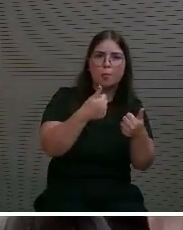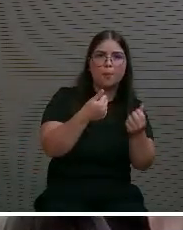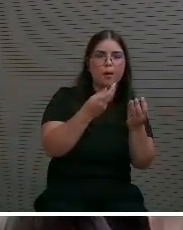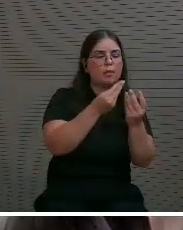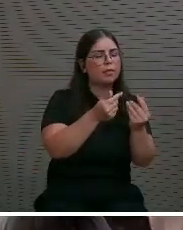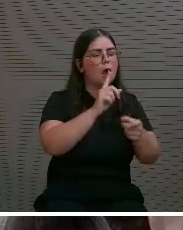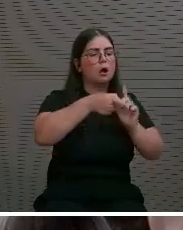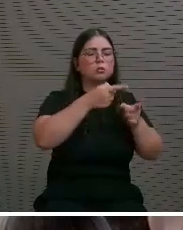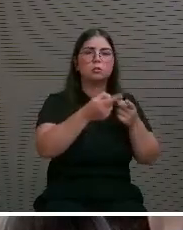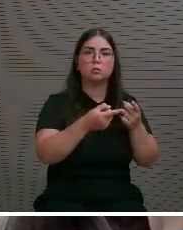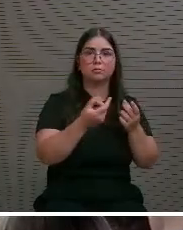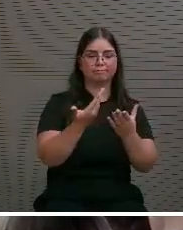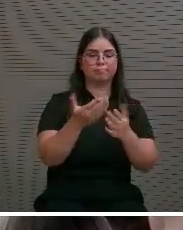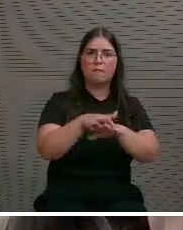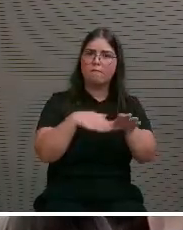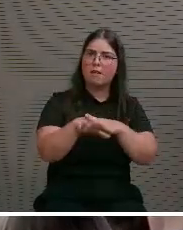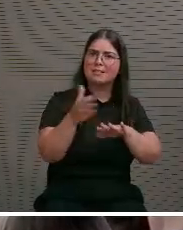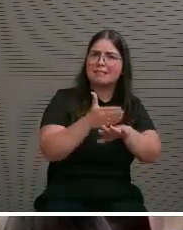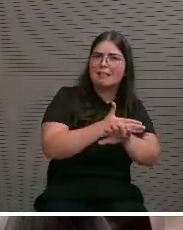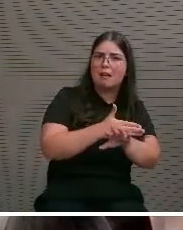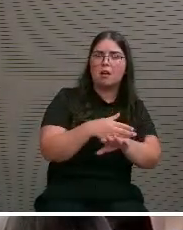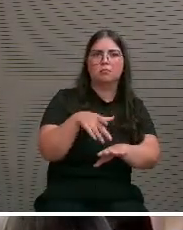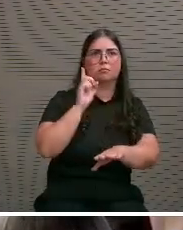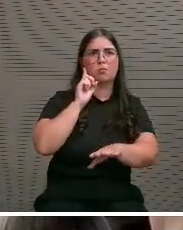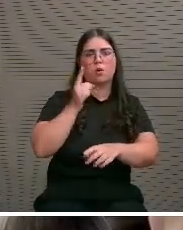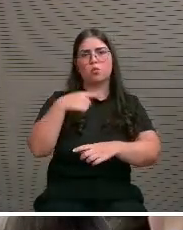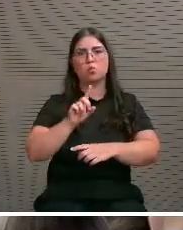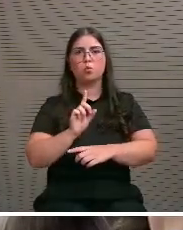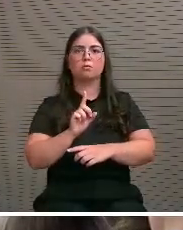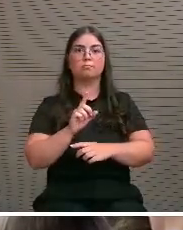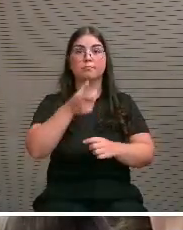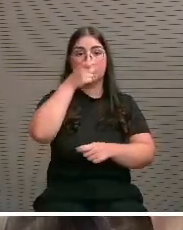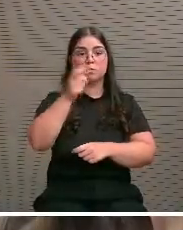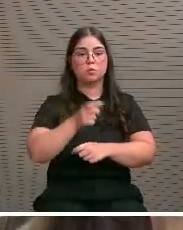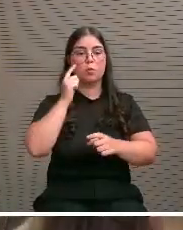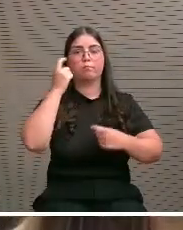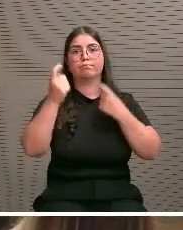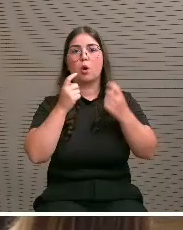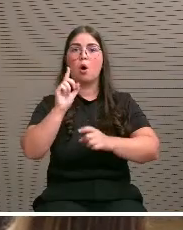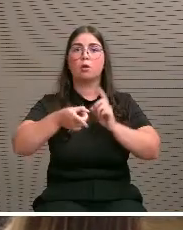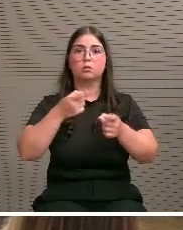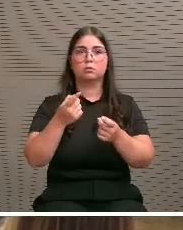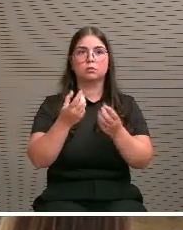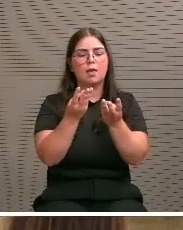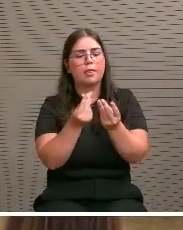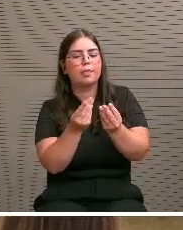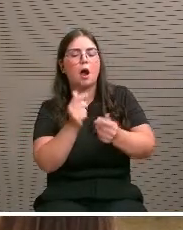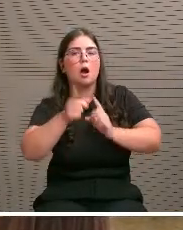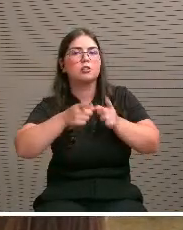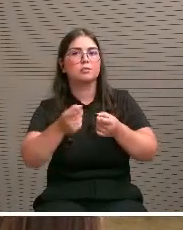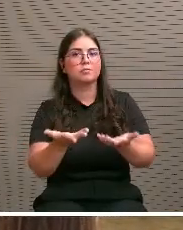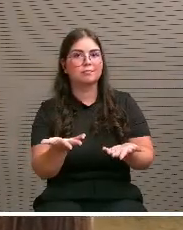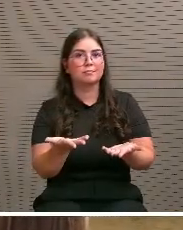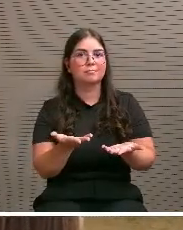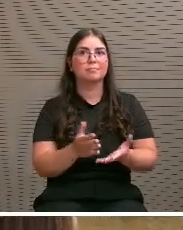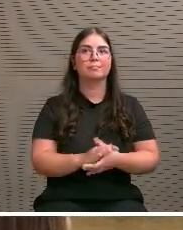made. Most of the time, you're looking for the quality of the product. This is also true, and should be